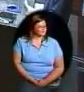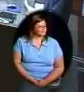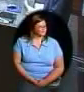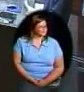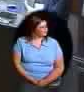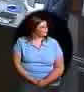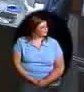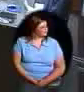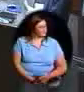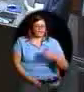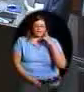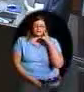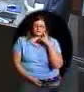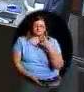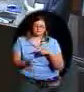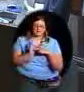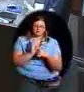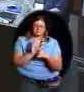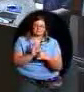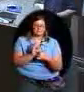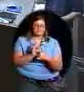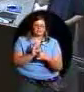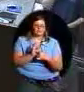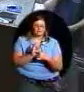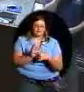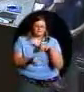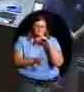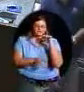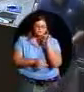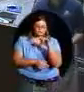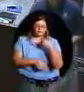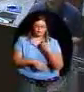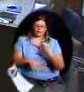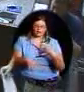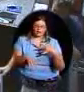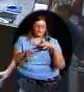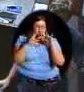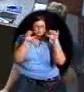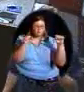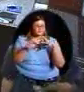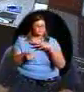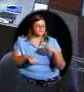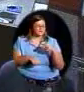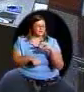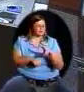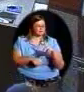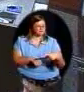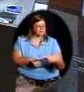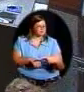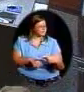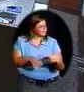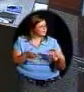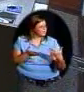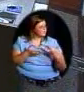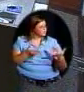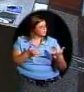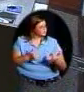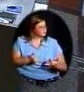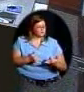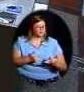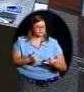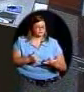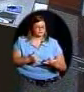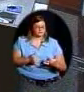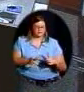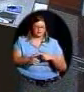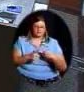I think I'll just indicate that because we do not have the president or the vice president of the board in attendance tonight, the board will need to